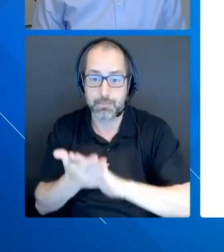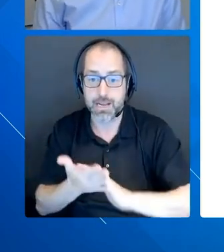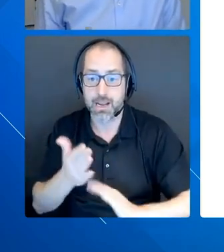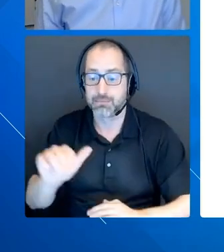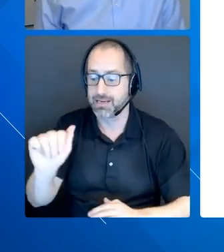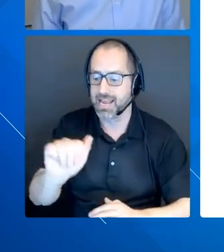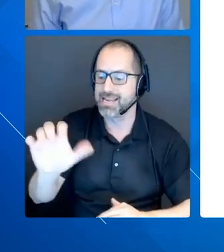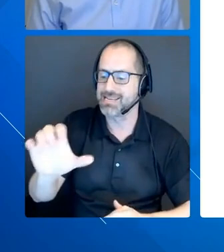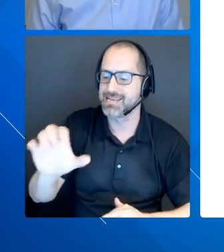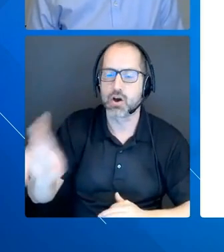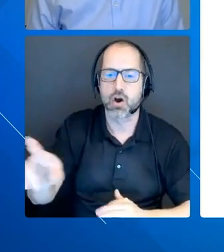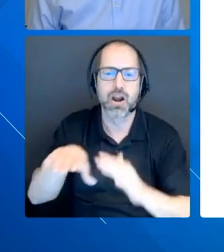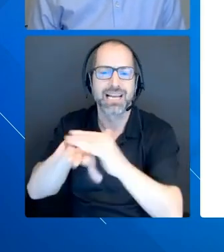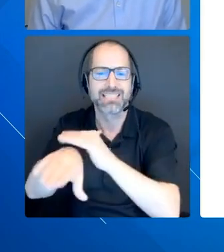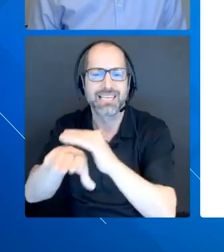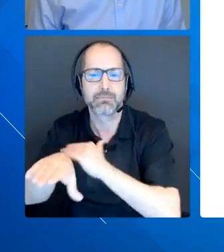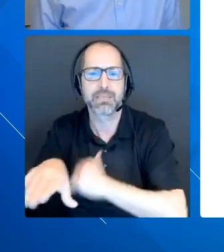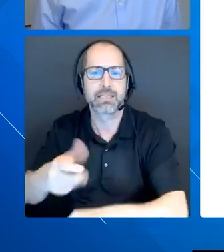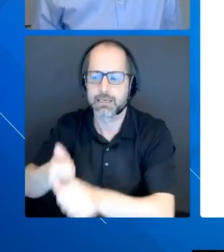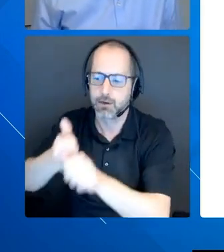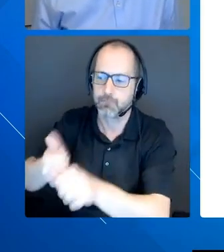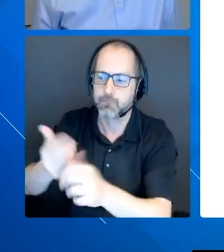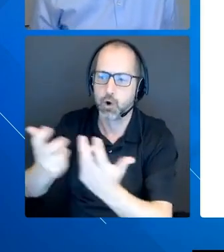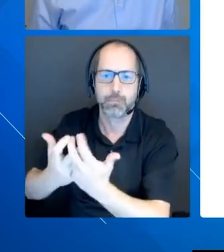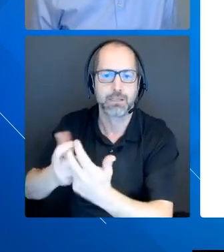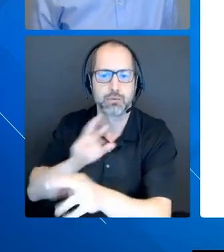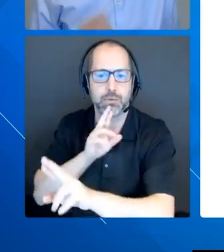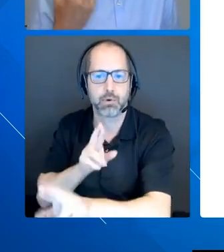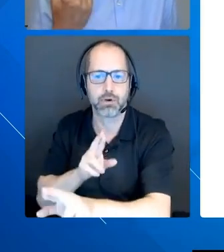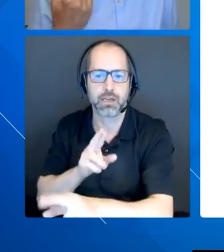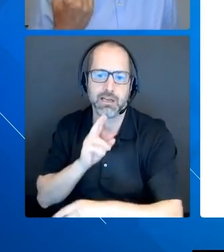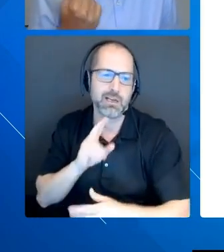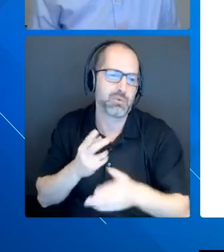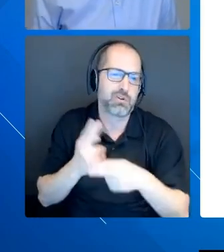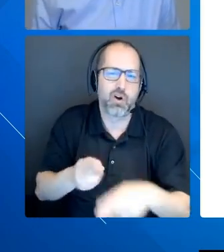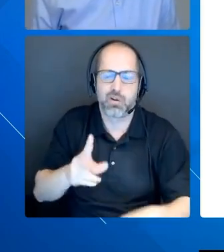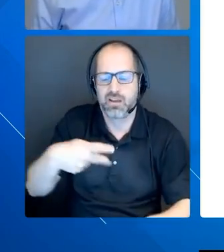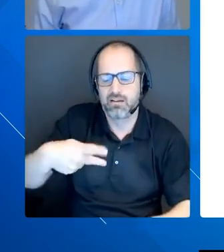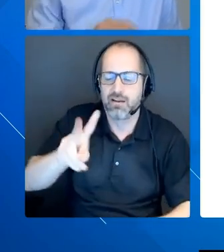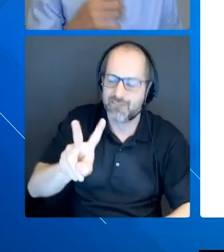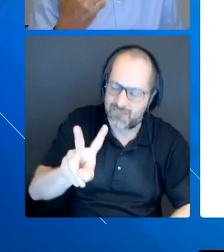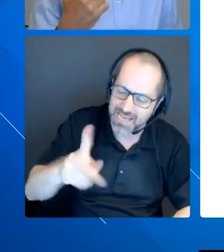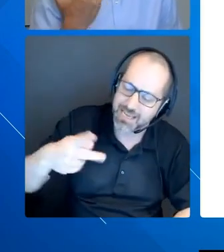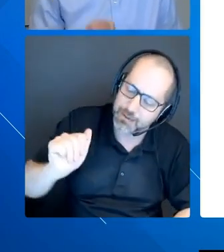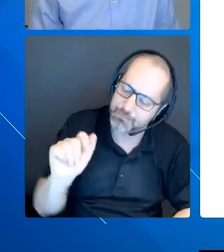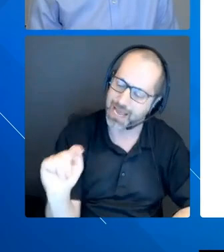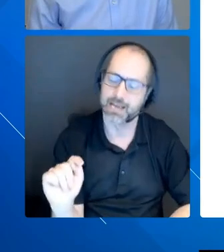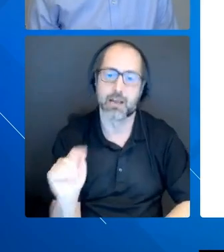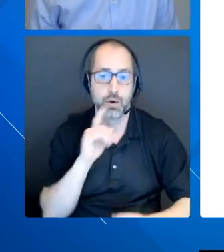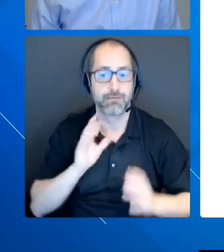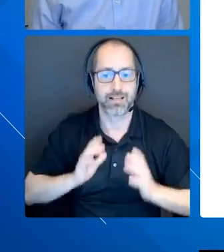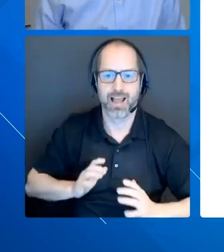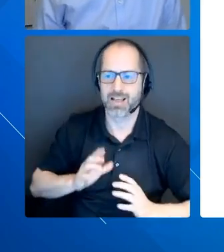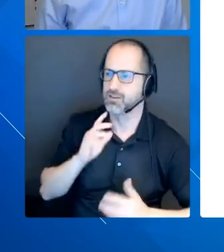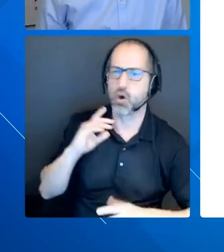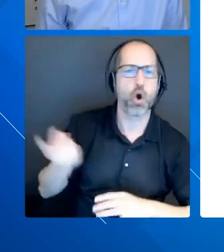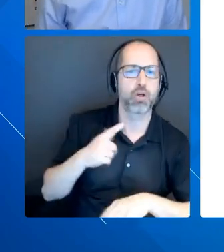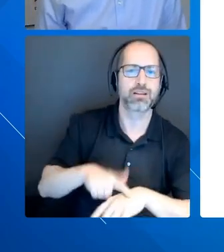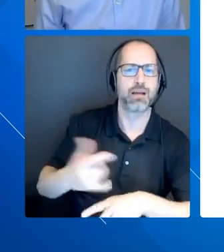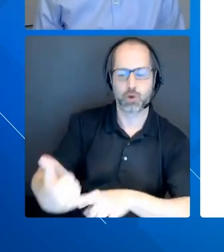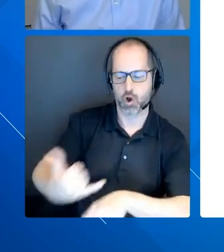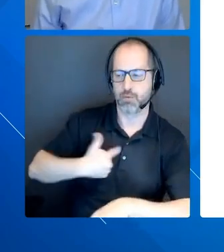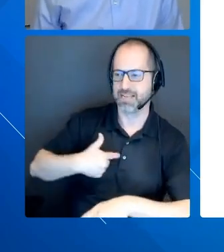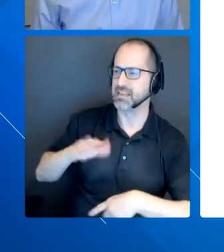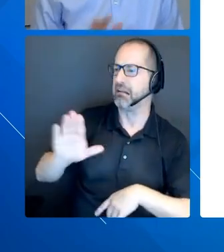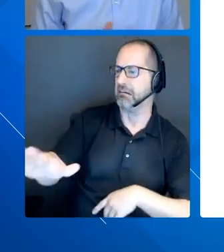ACR or accessibility conformance report. Everybody still says VPAT. So we have clients that call me up all the time and say, hey, give me your VPAT.